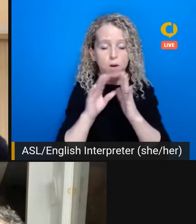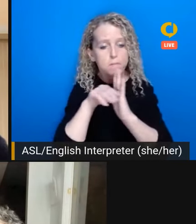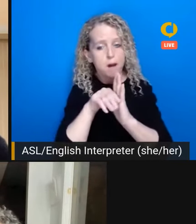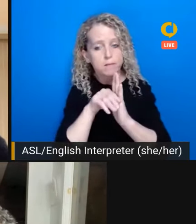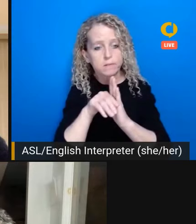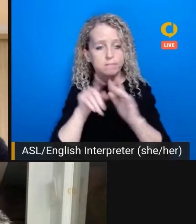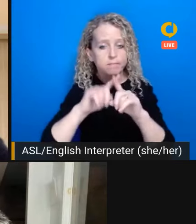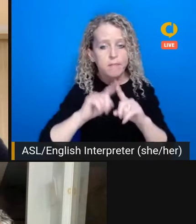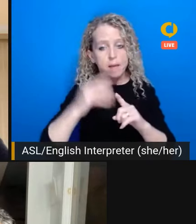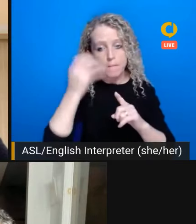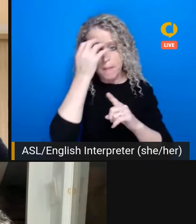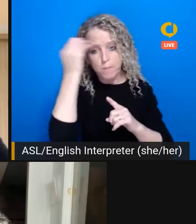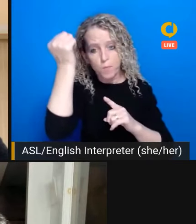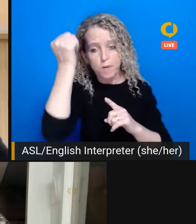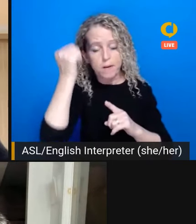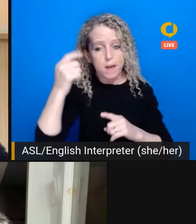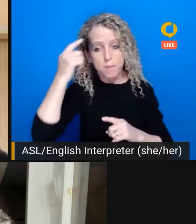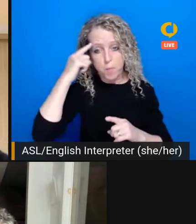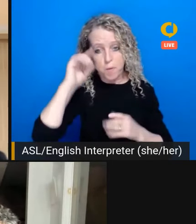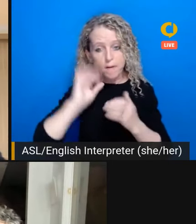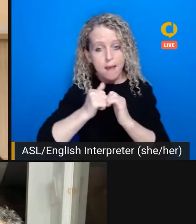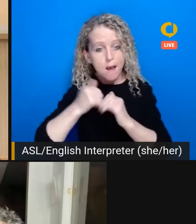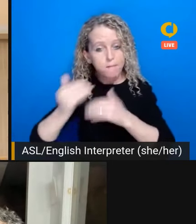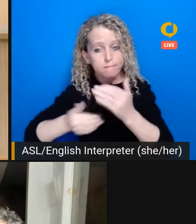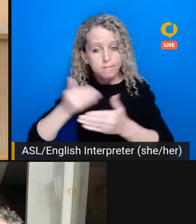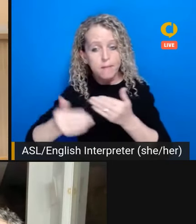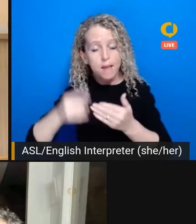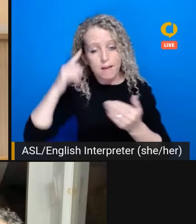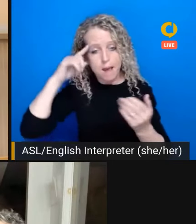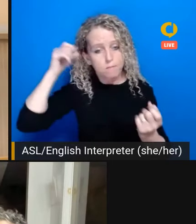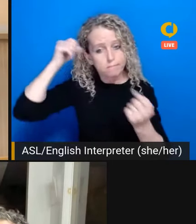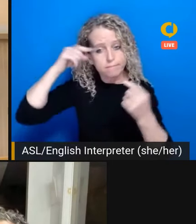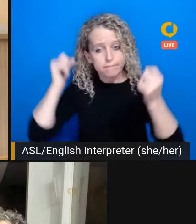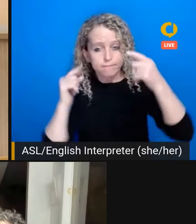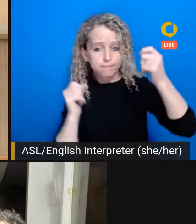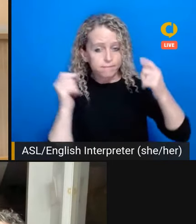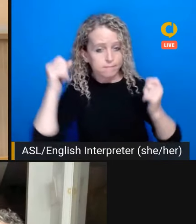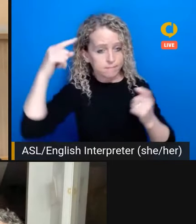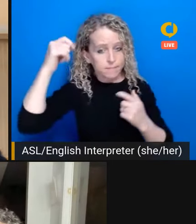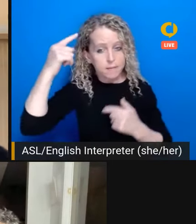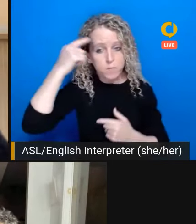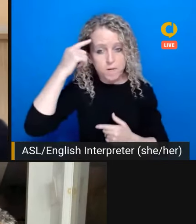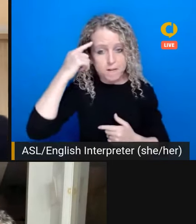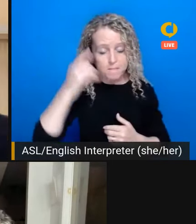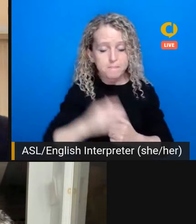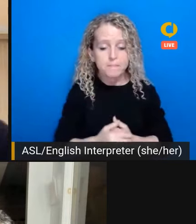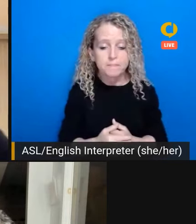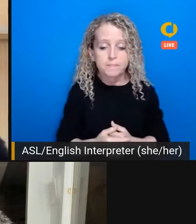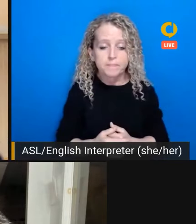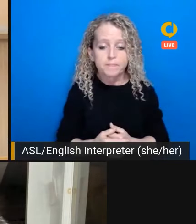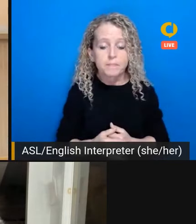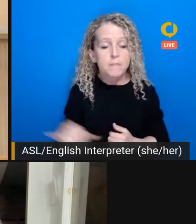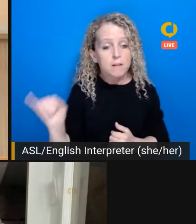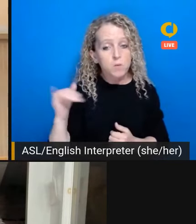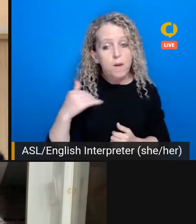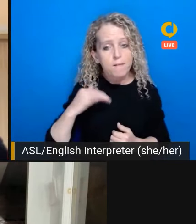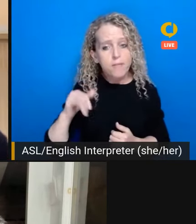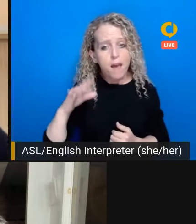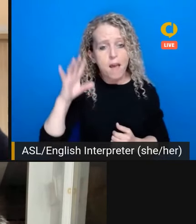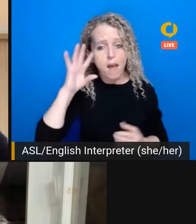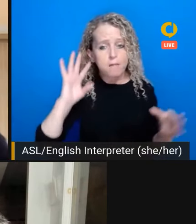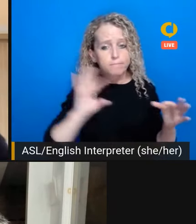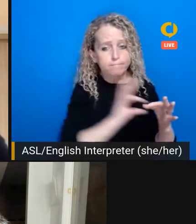works, synapses and fire and connect and so forth. So there is this kind of simpatico relationship of,